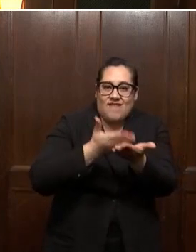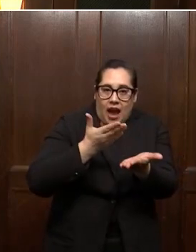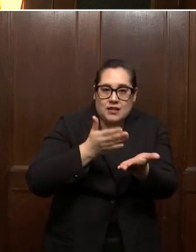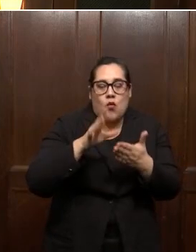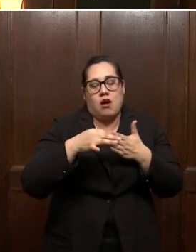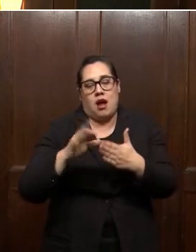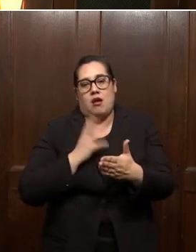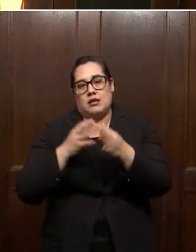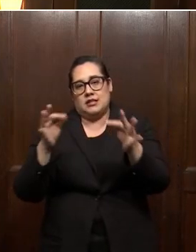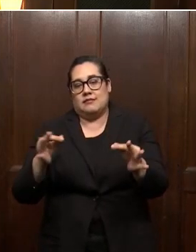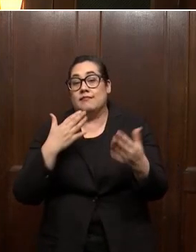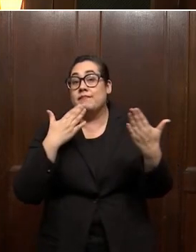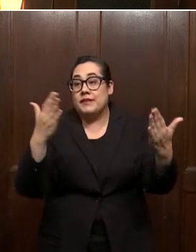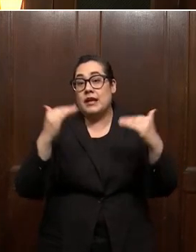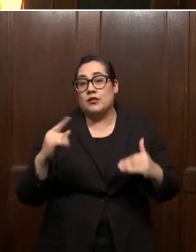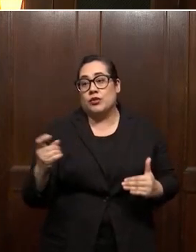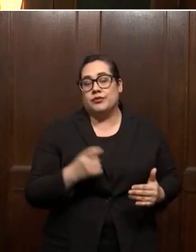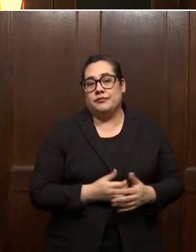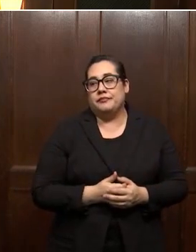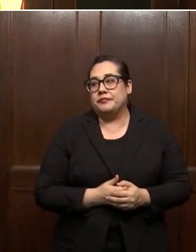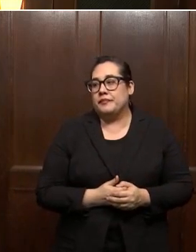Thank you. Next question.